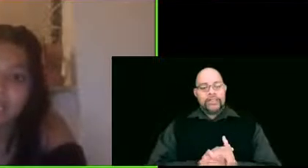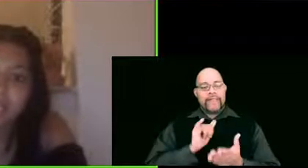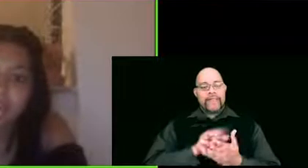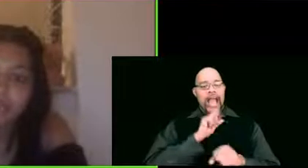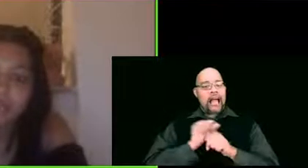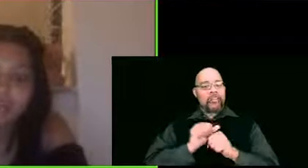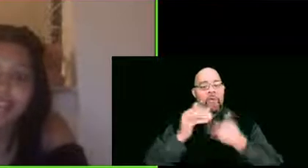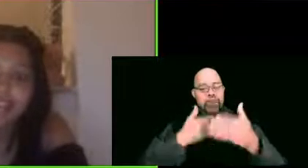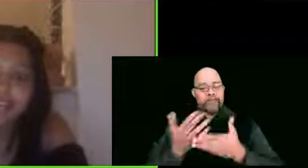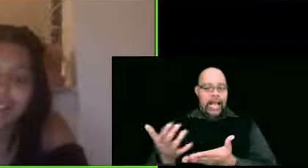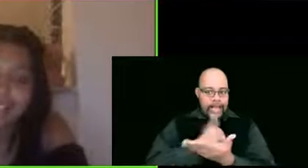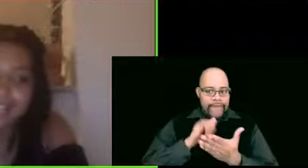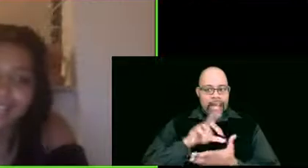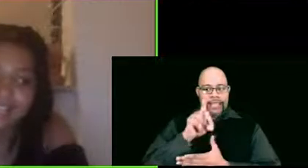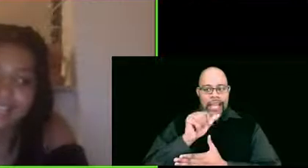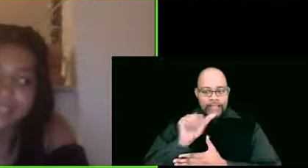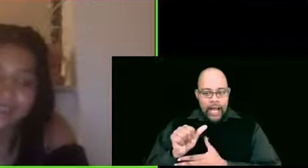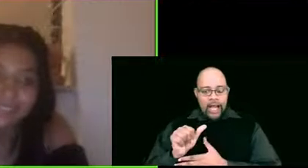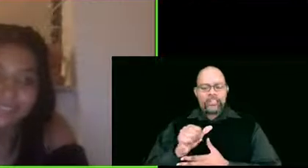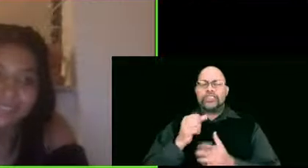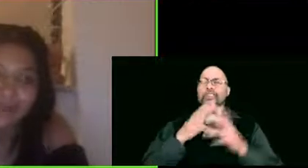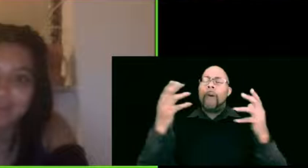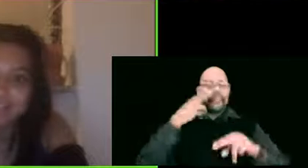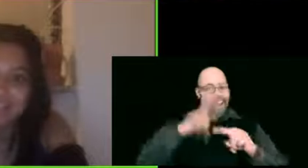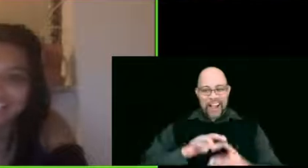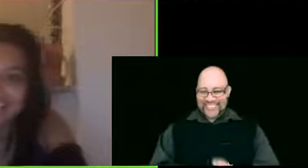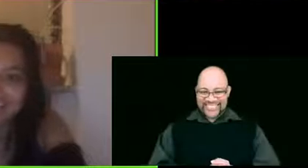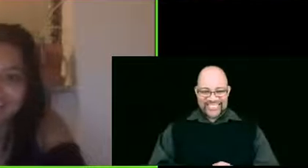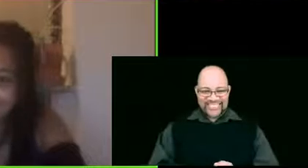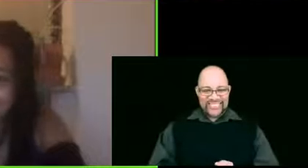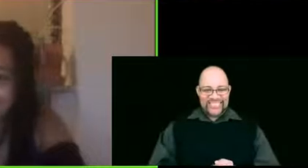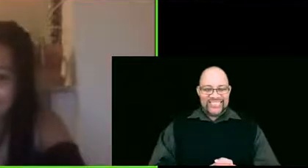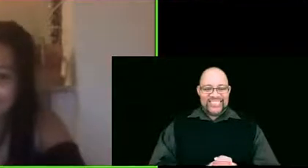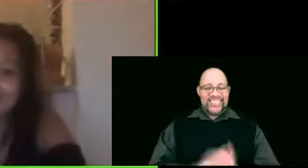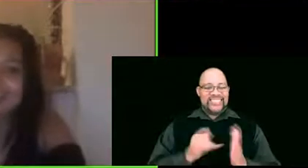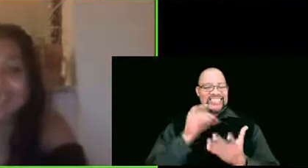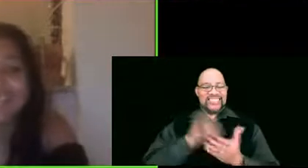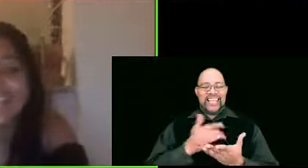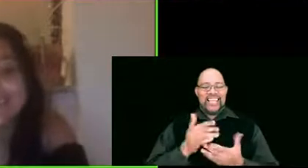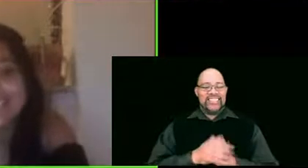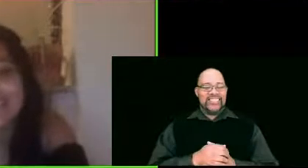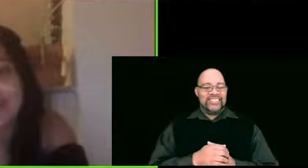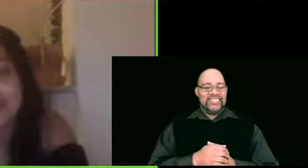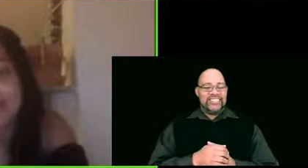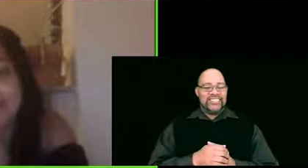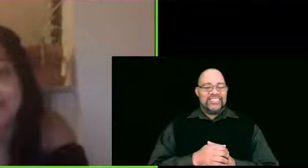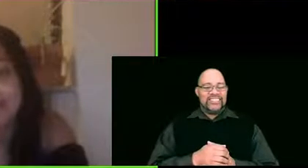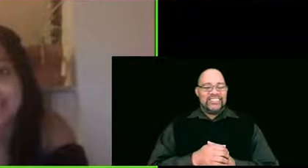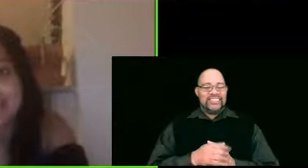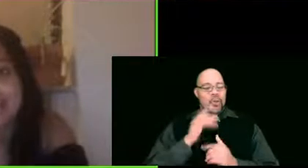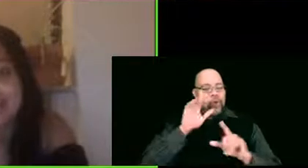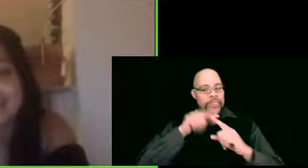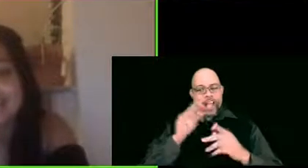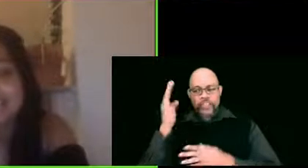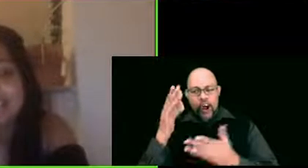because the process of collecting that data was so much fun. And it's just, being able to go up